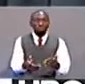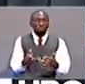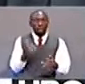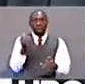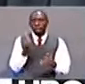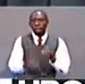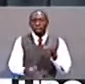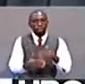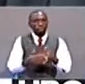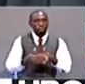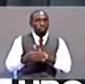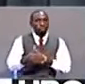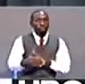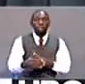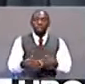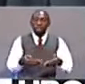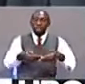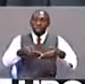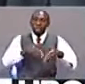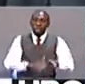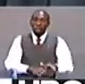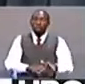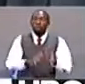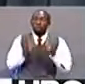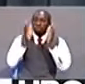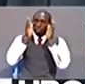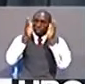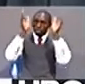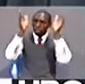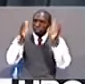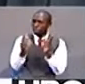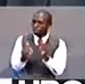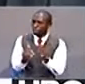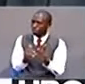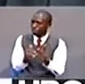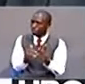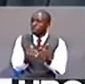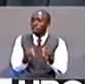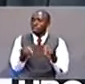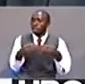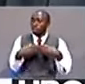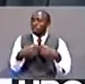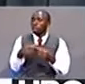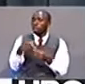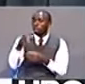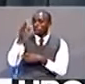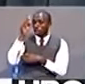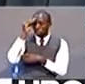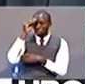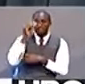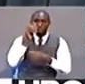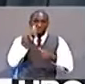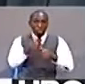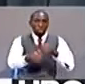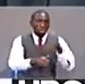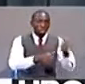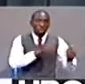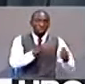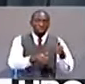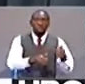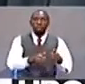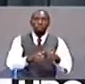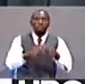Archbishop should give us a really lesson, and everybody should rise up to speak